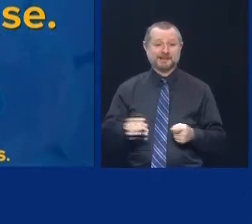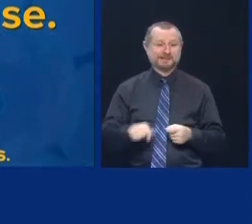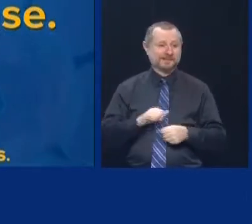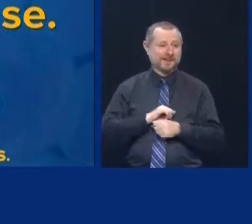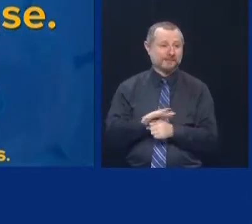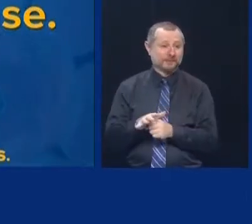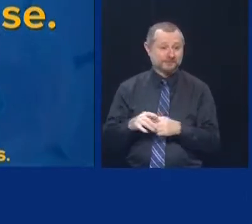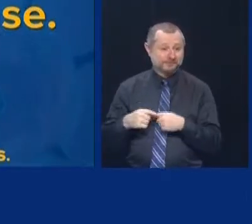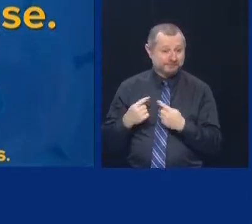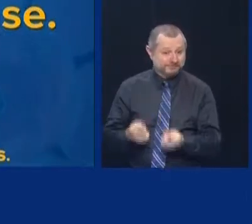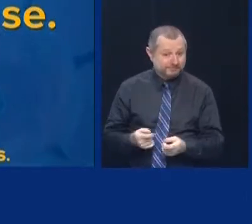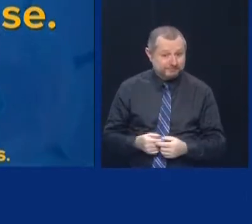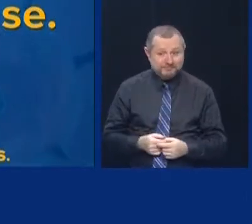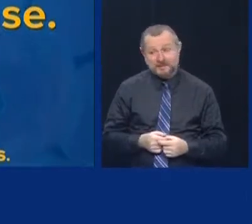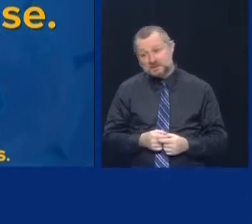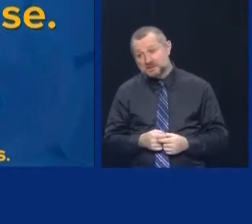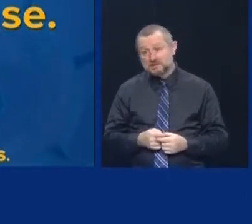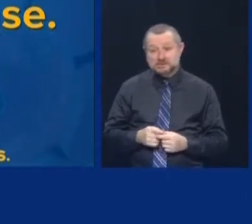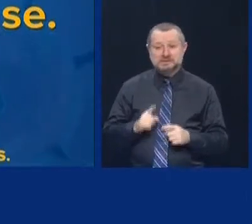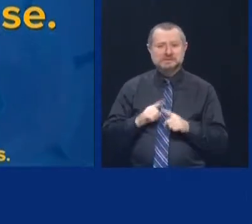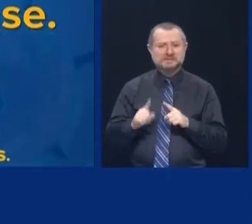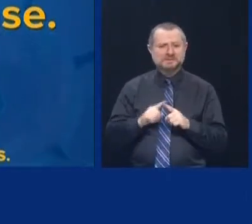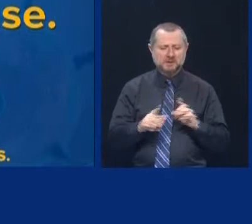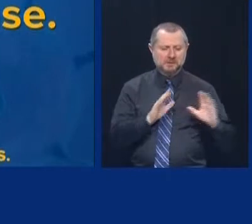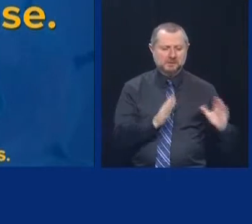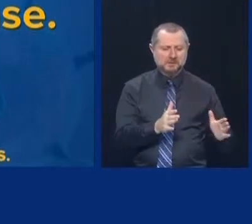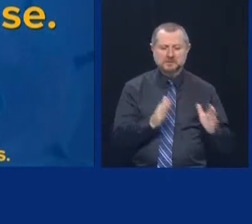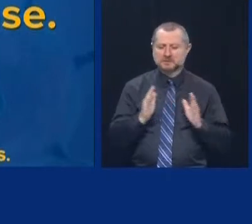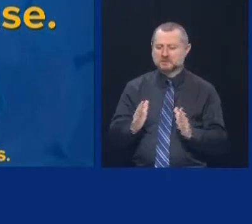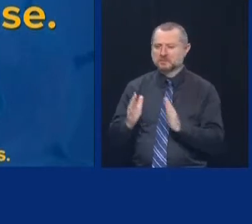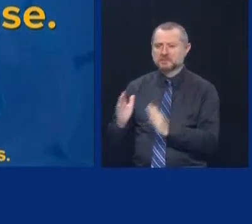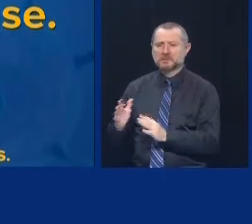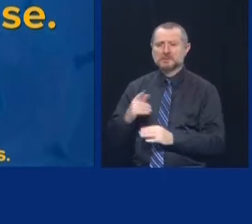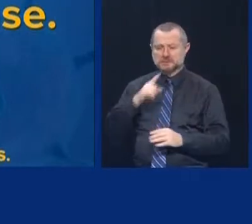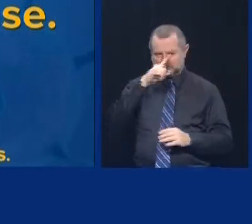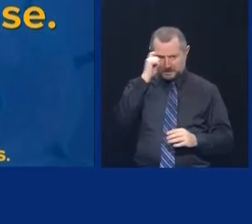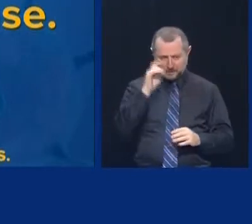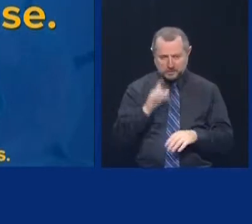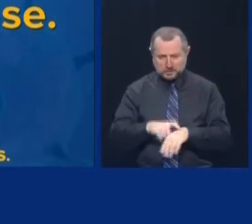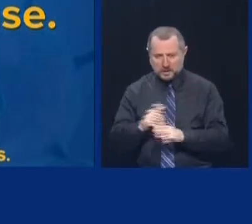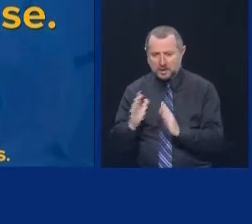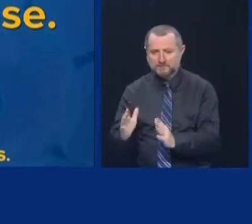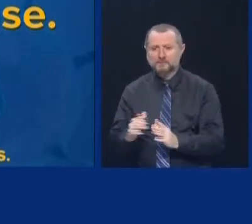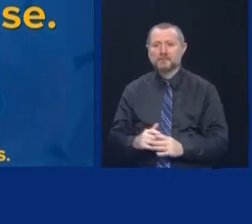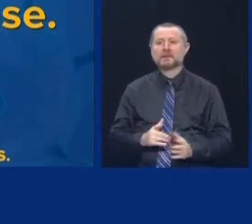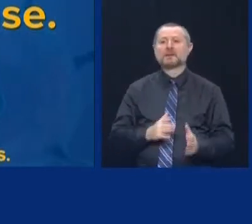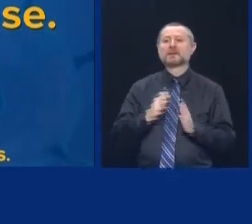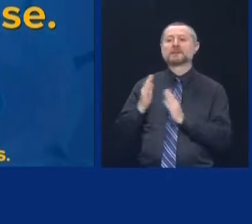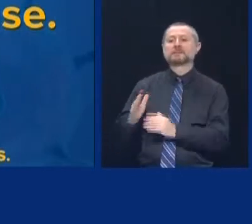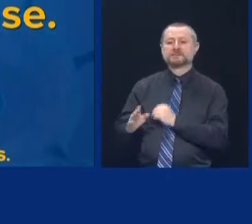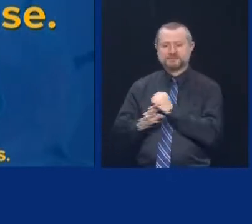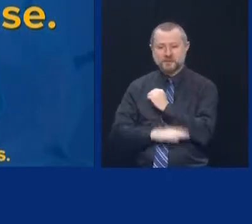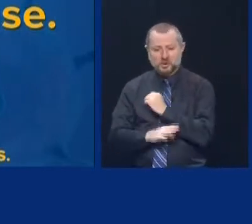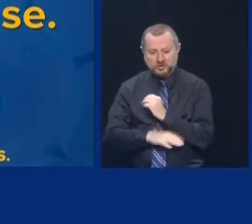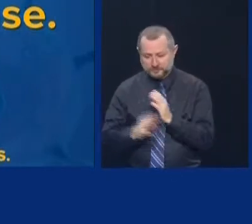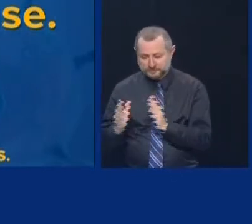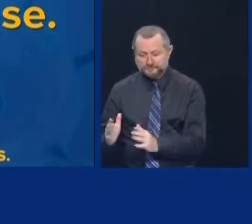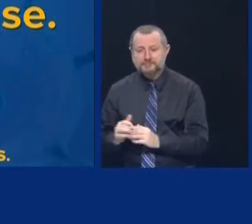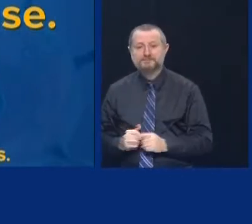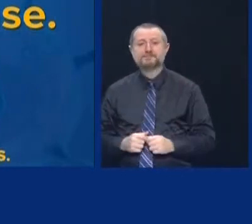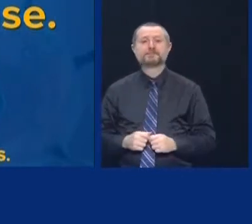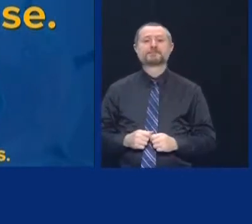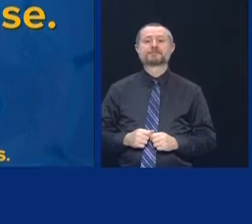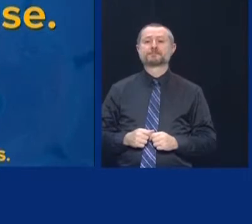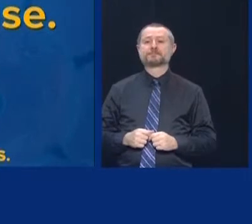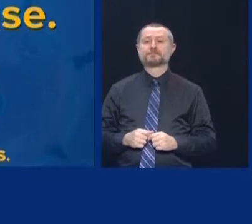in phases. We had a summer phase, we had a fall